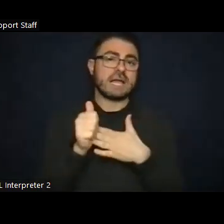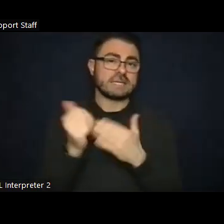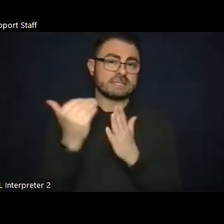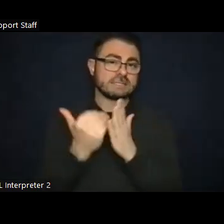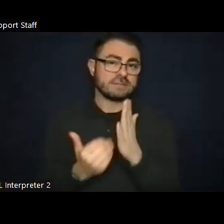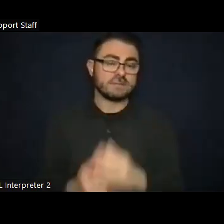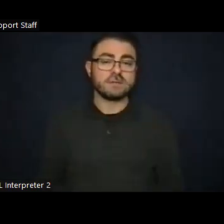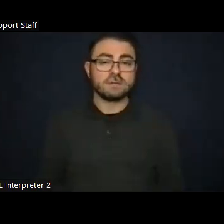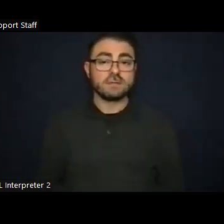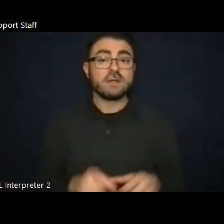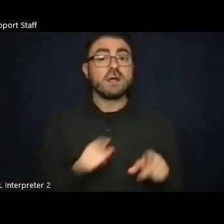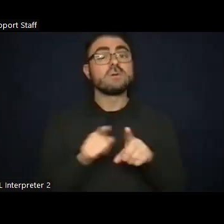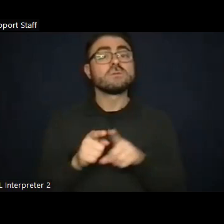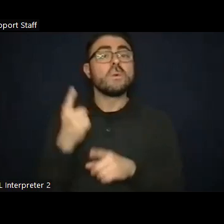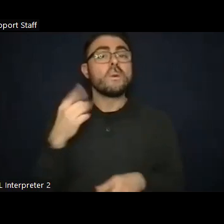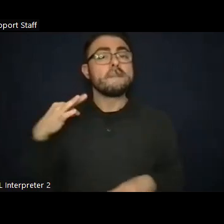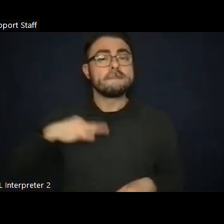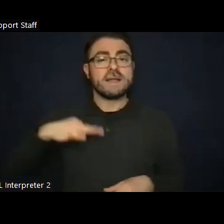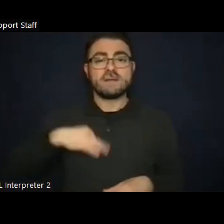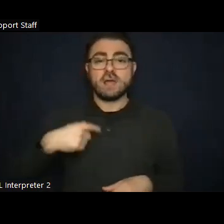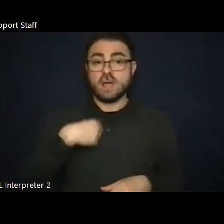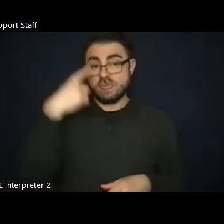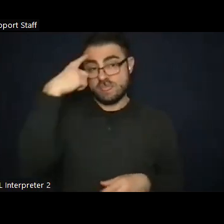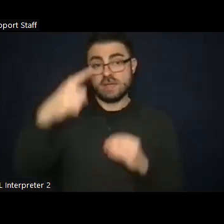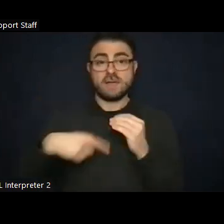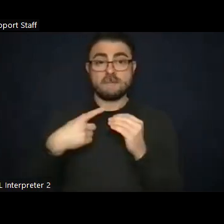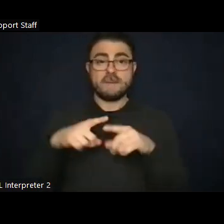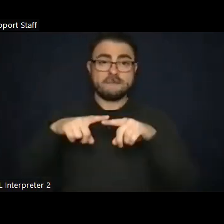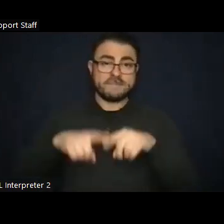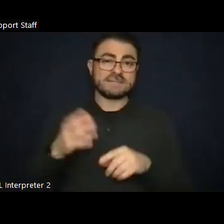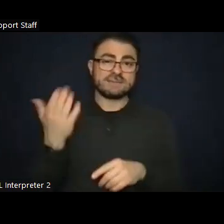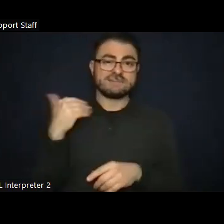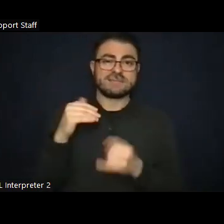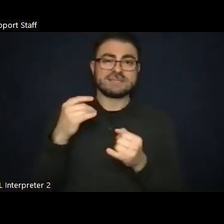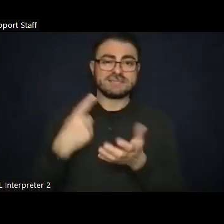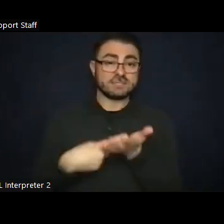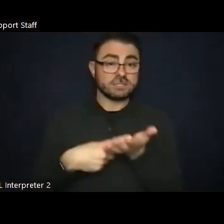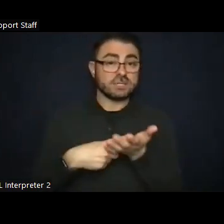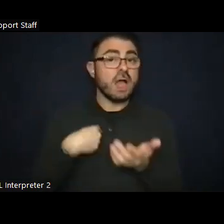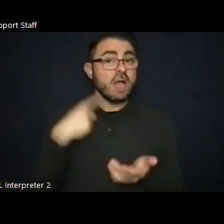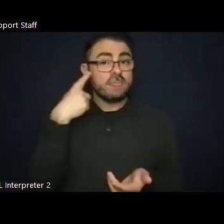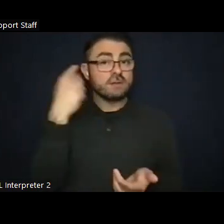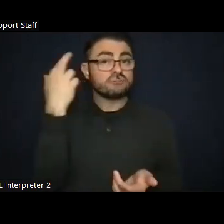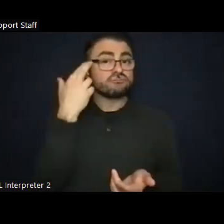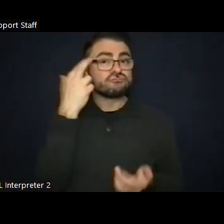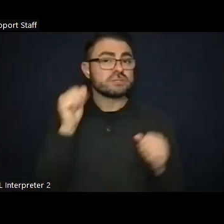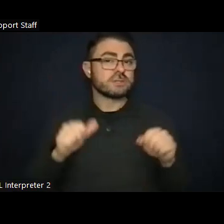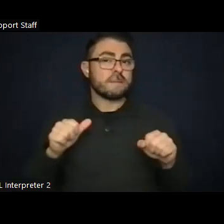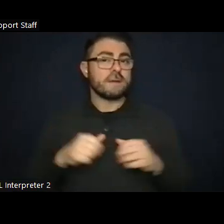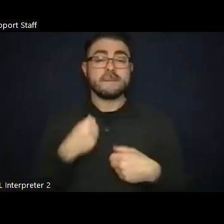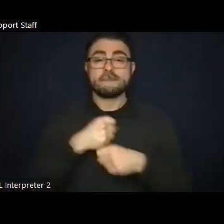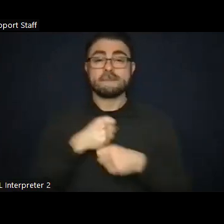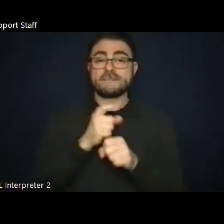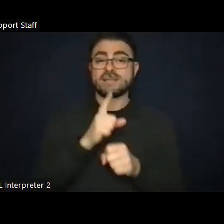And one benefit I was thinking about based on your last discussion that I think would be reasonable is to make sure that all the board